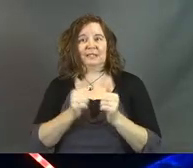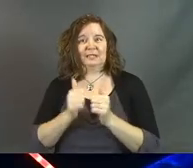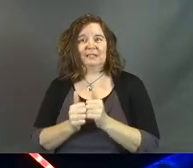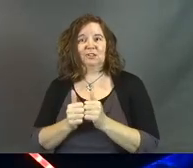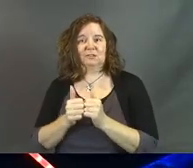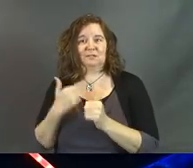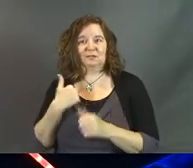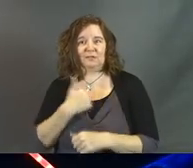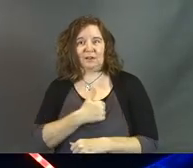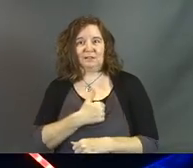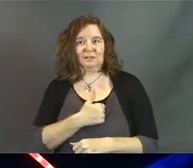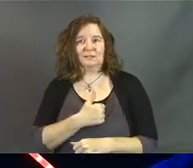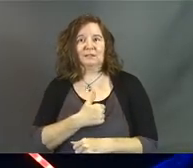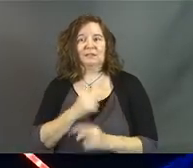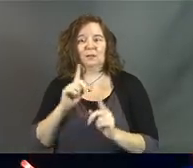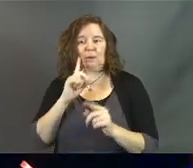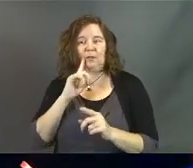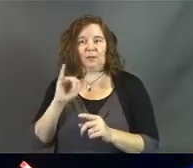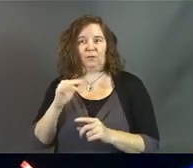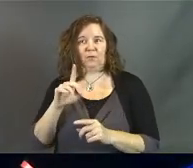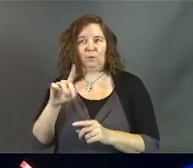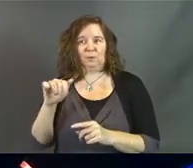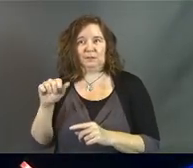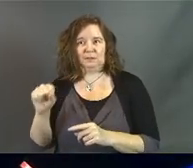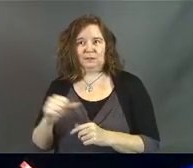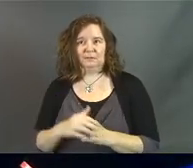every one of us. He went there for Judas.